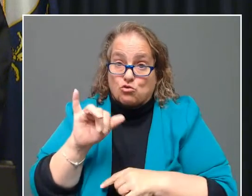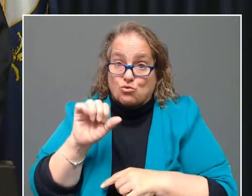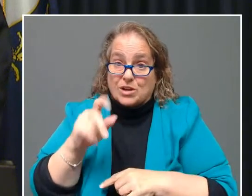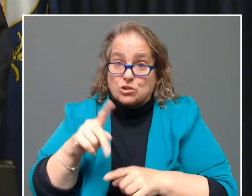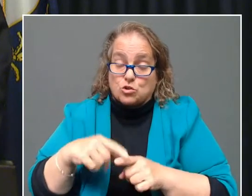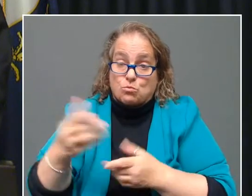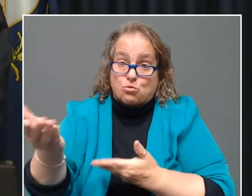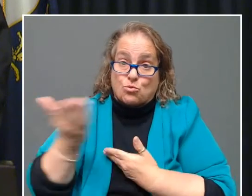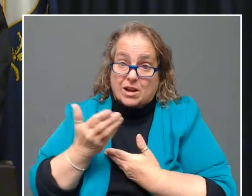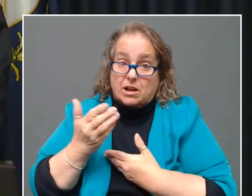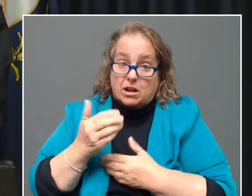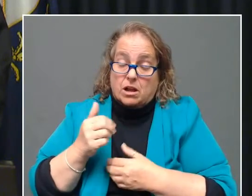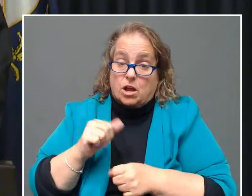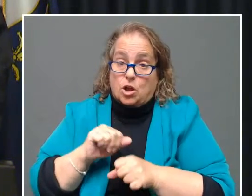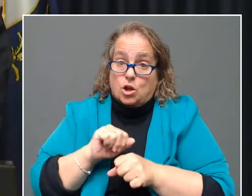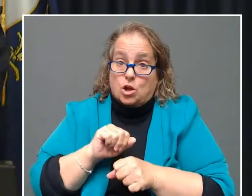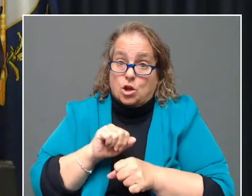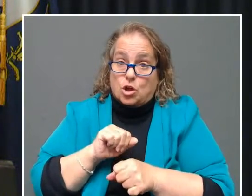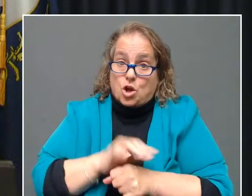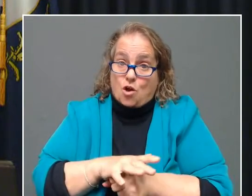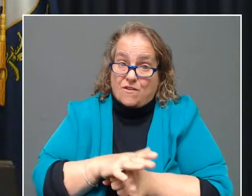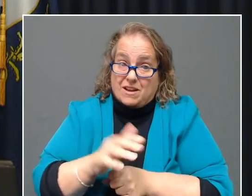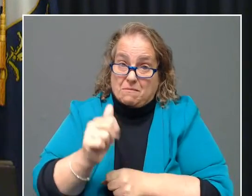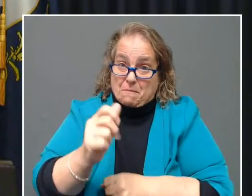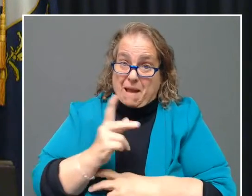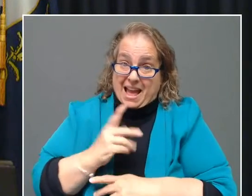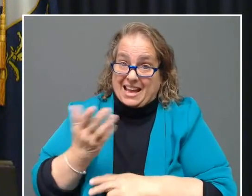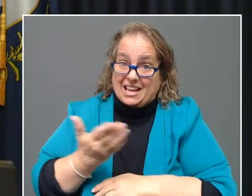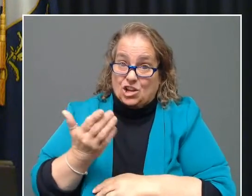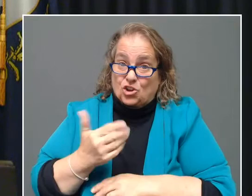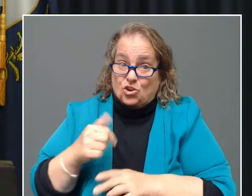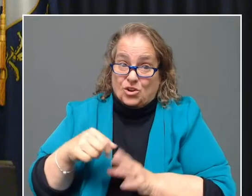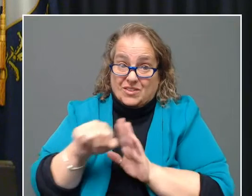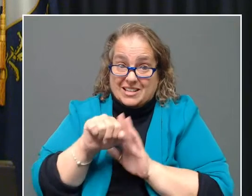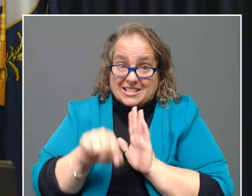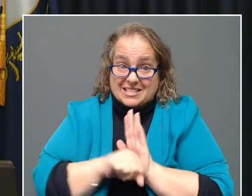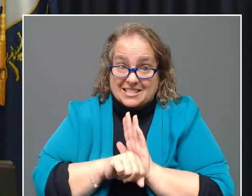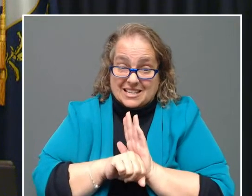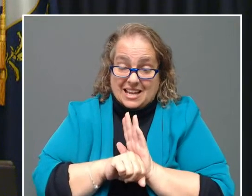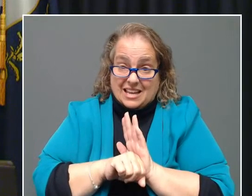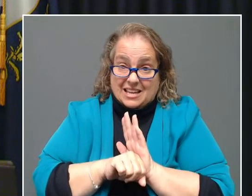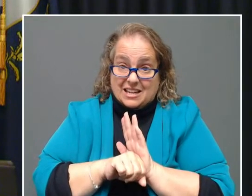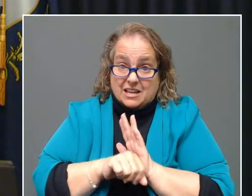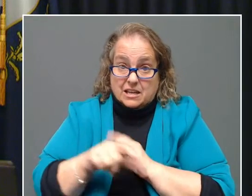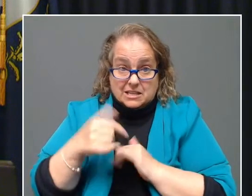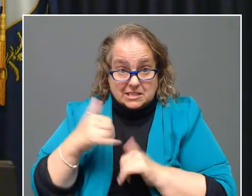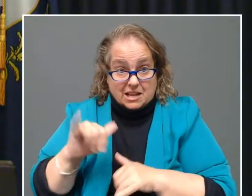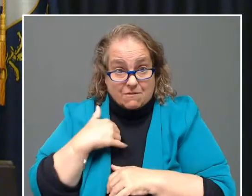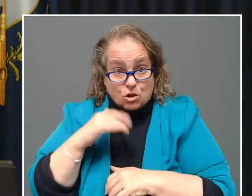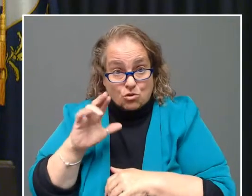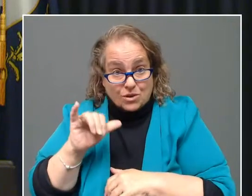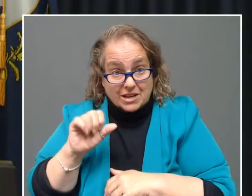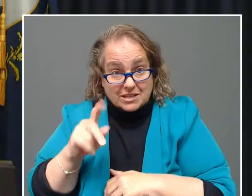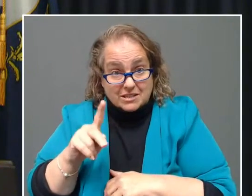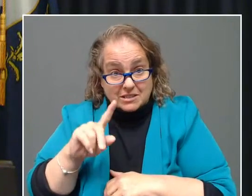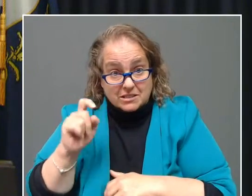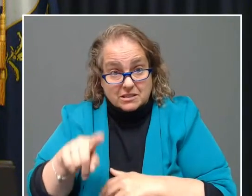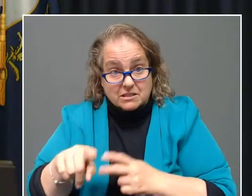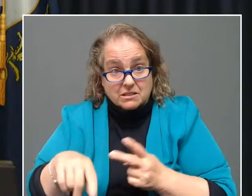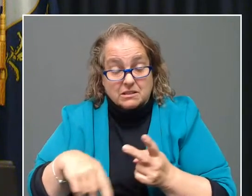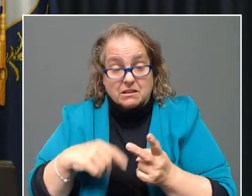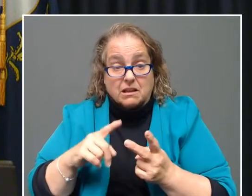back when the cases are not what they were in the summer, is there still the risk? And then finally, about the